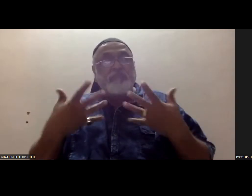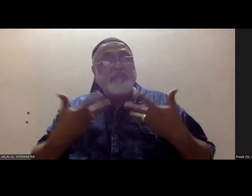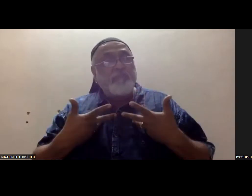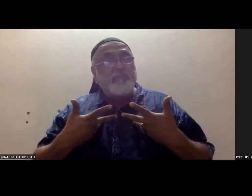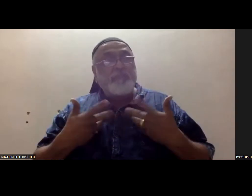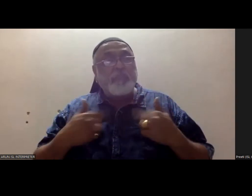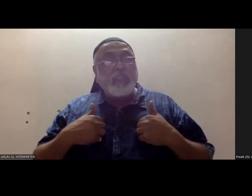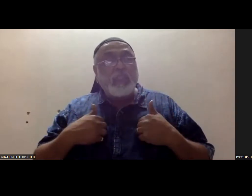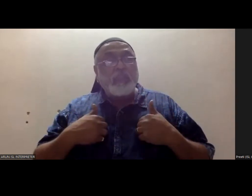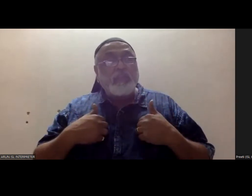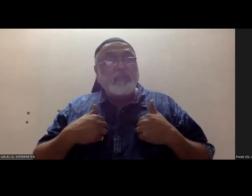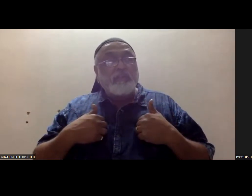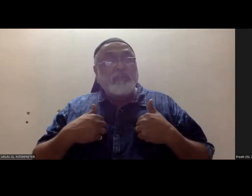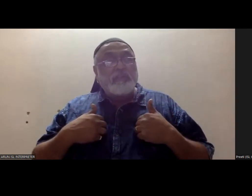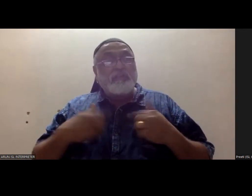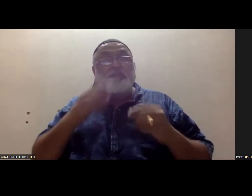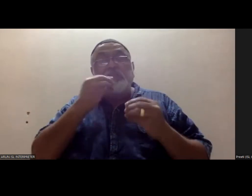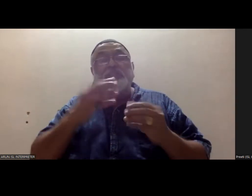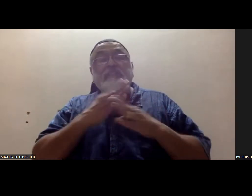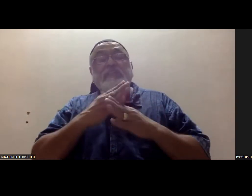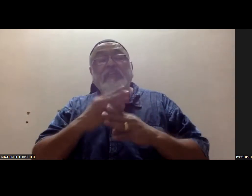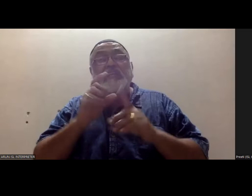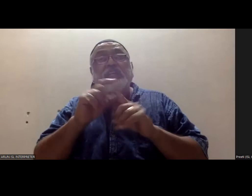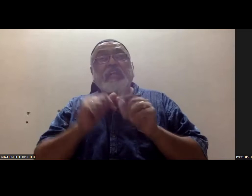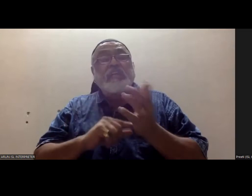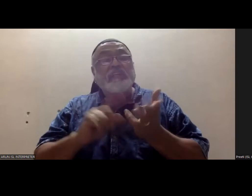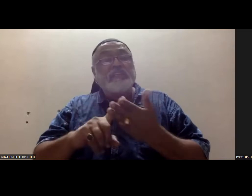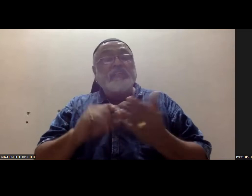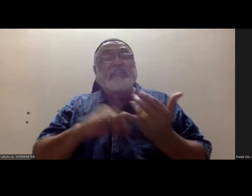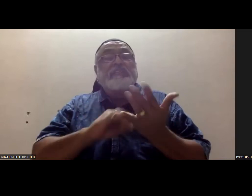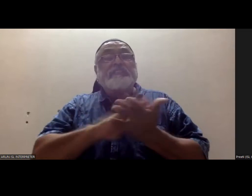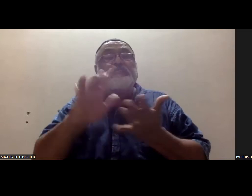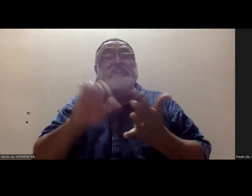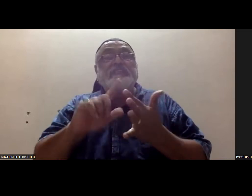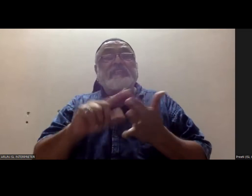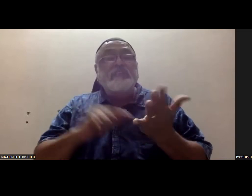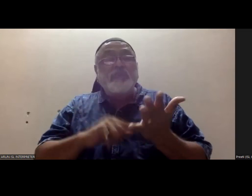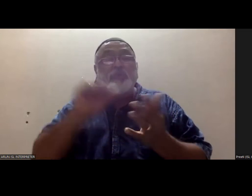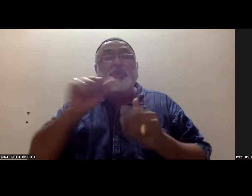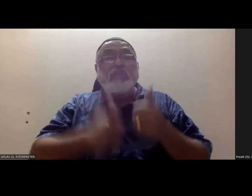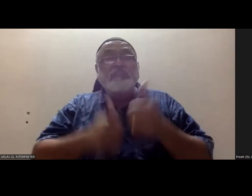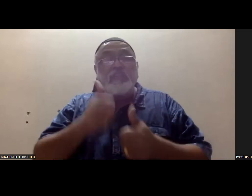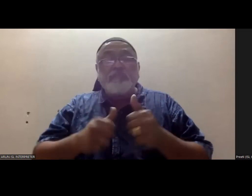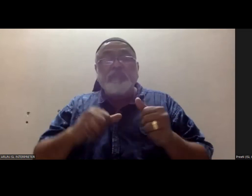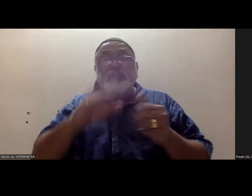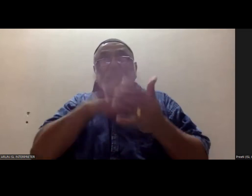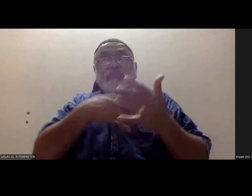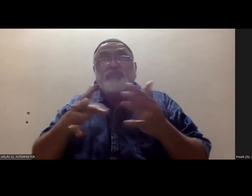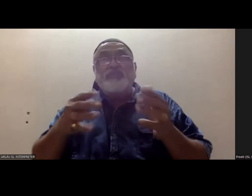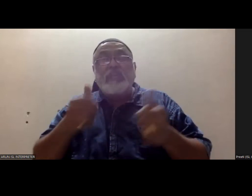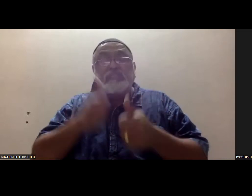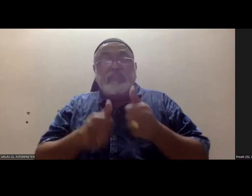would be really great if you guys could share your time sheets, date sheets of your exams too, so that we can accordingly reschedule the